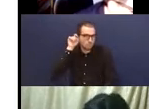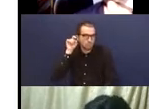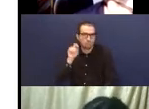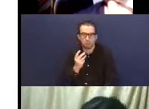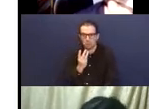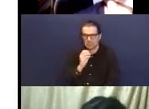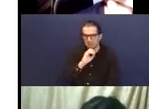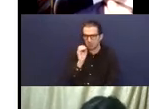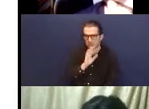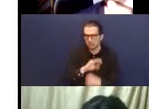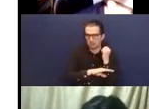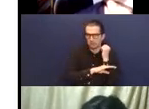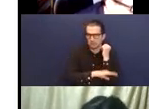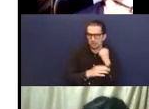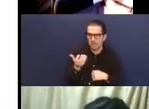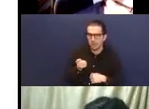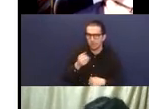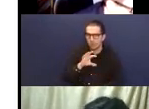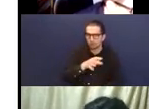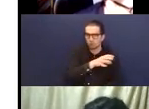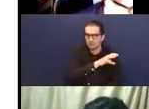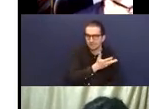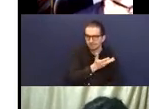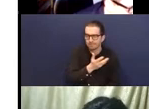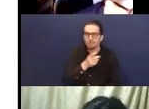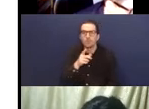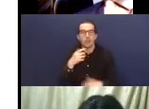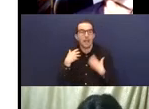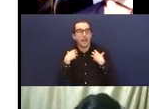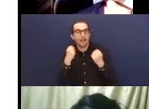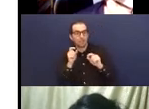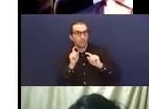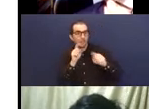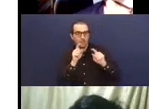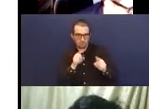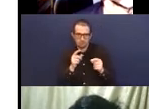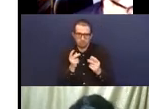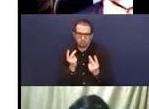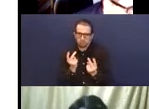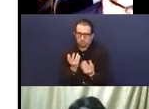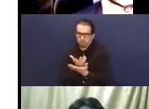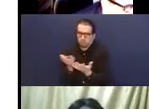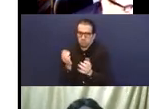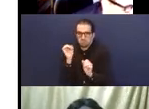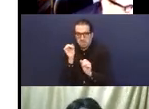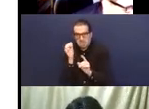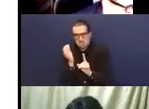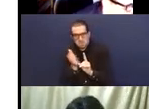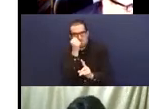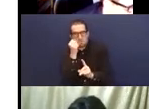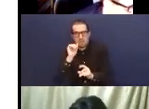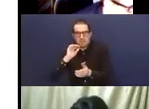require access, it will require making it affordable, and it will require training for all